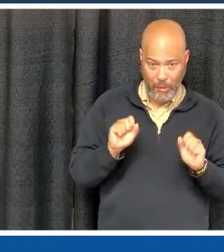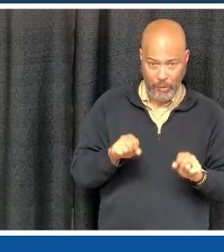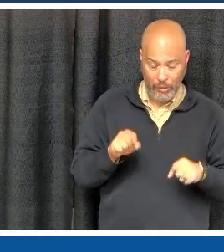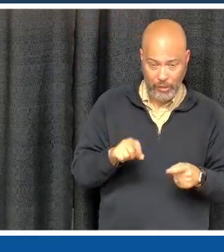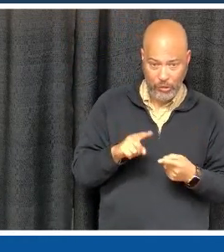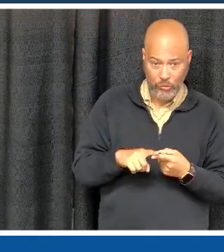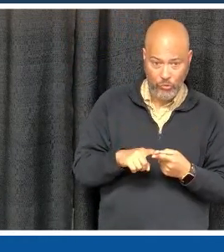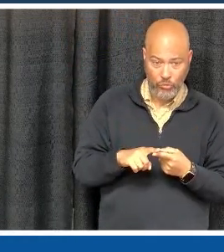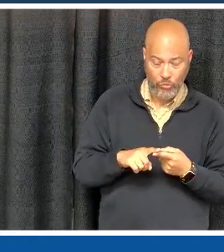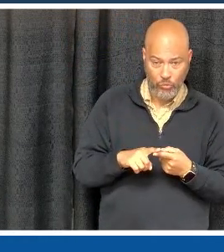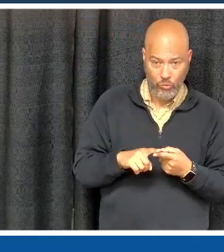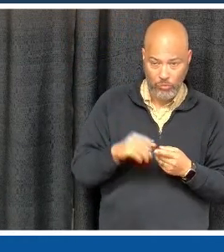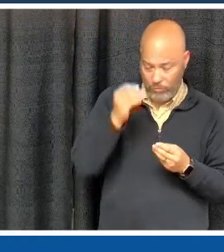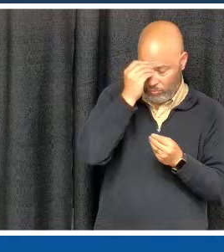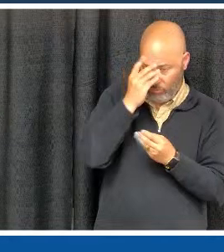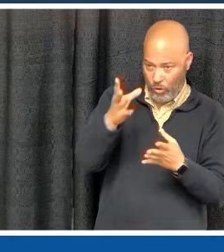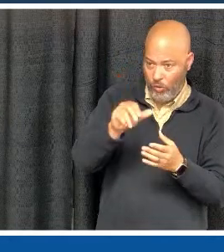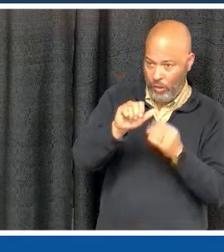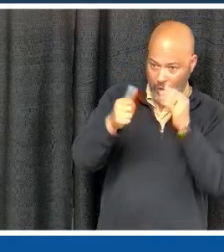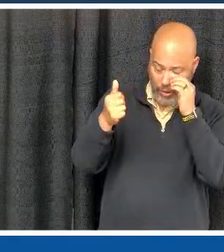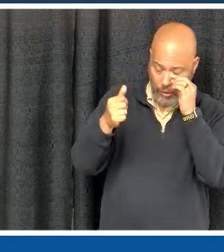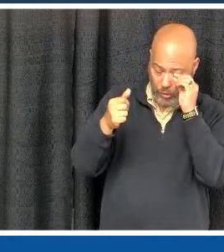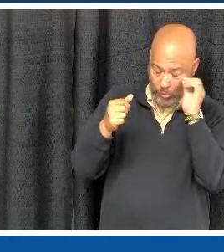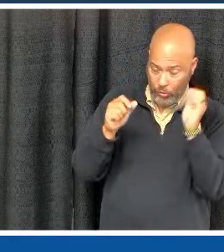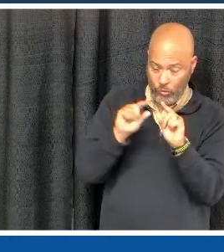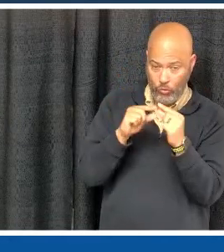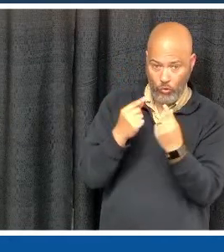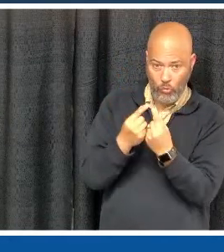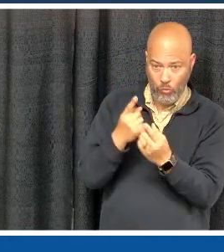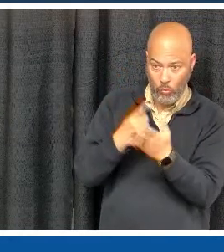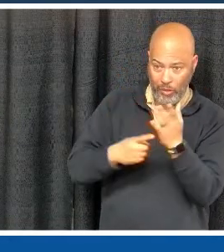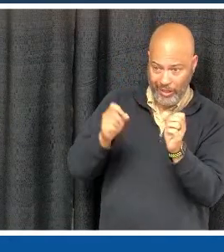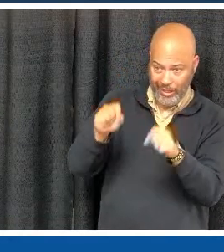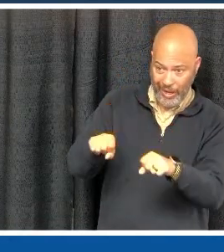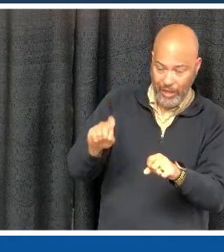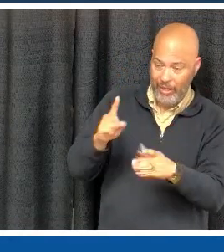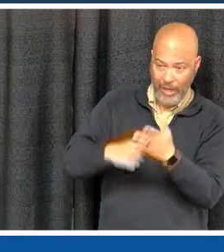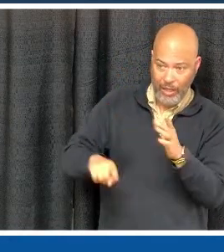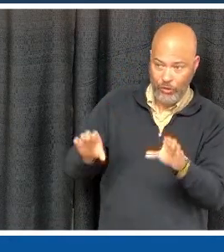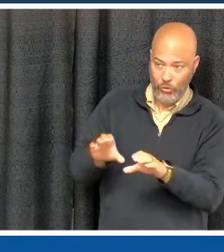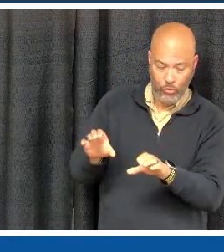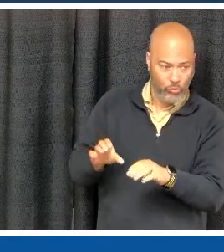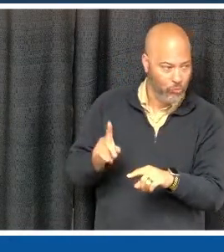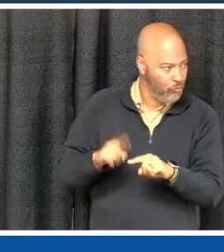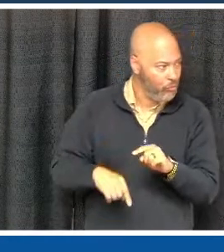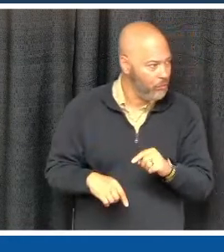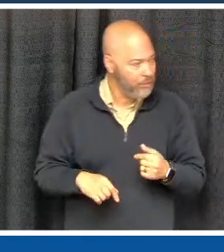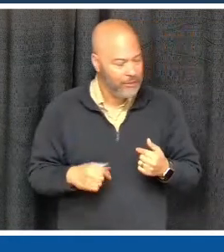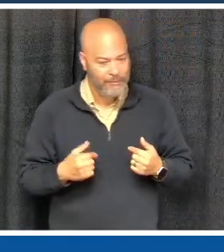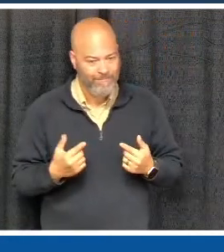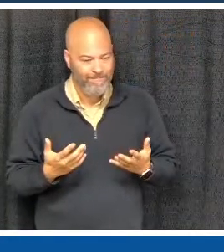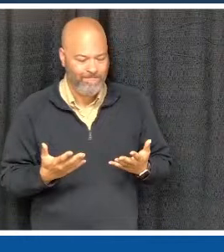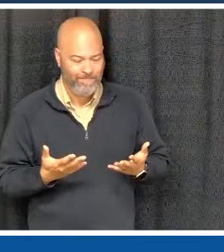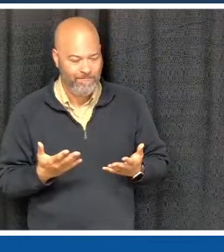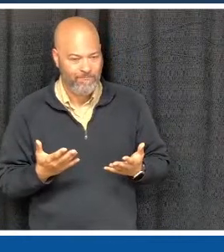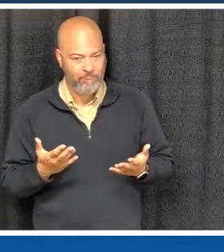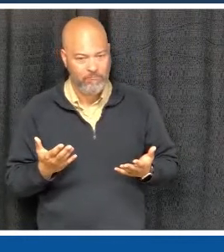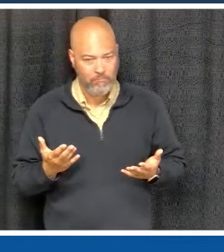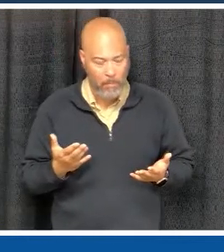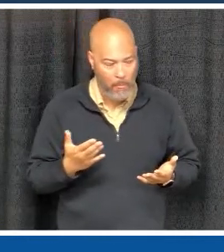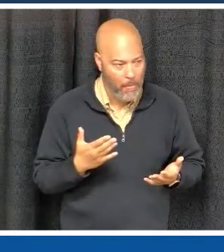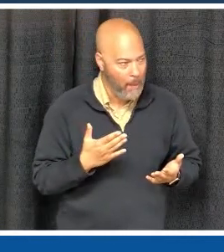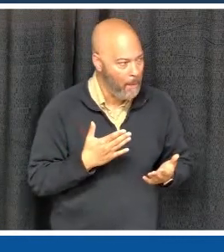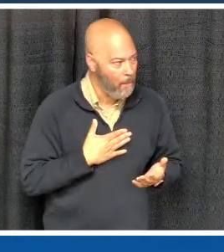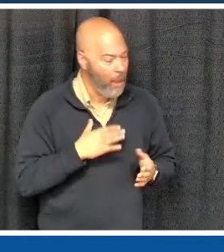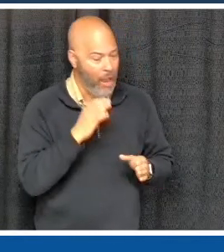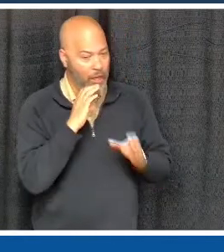to tell those groups what they're able to do or not able to do? I don't, in my conversation